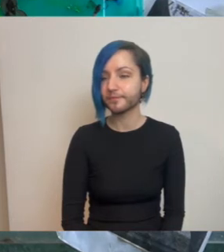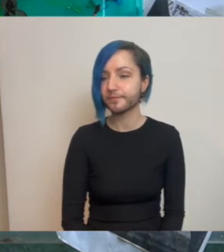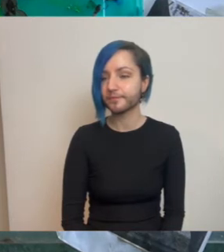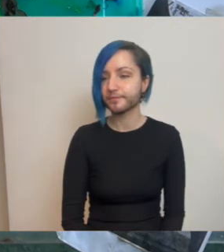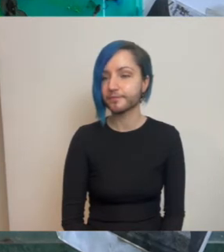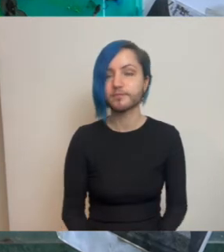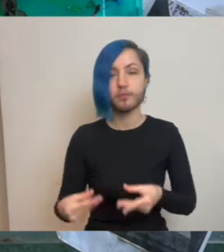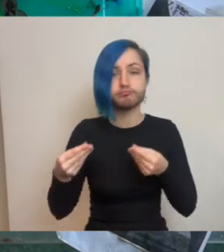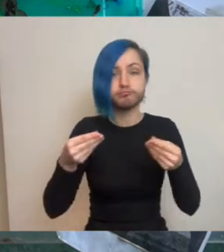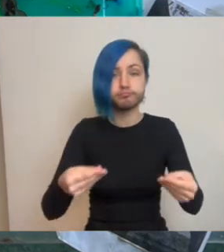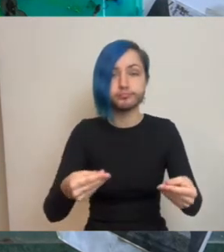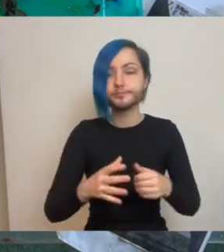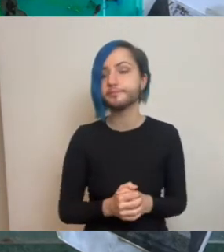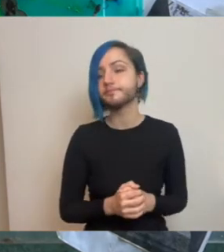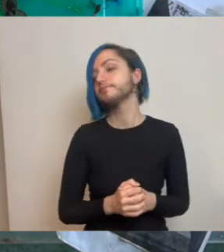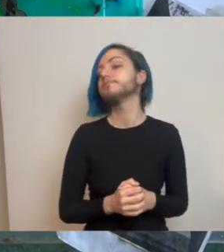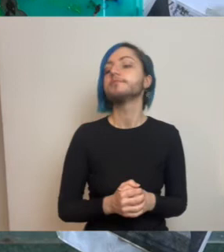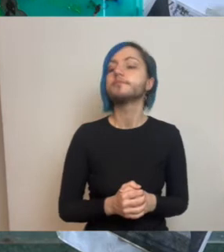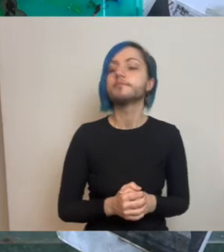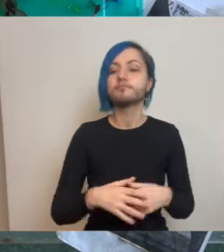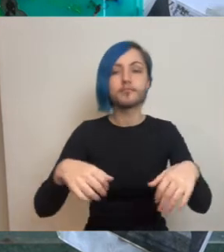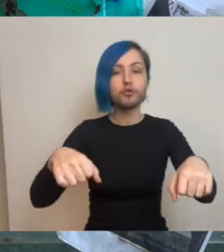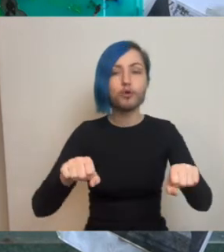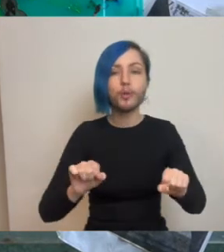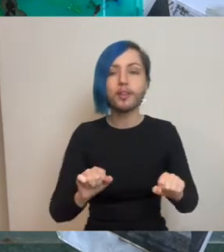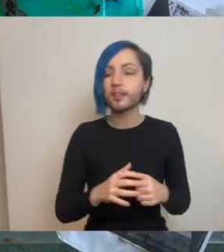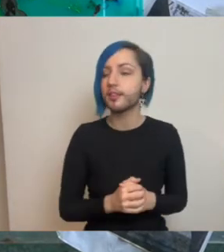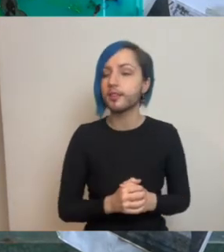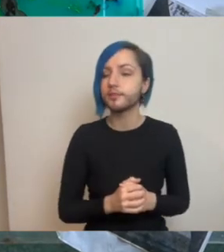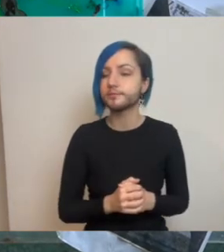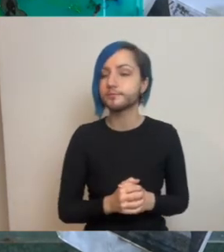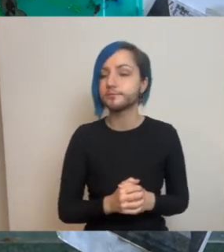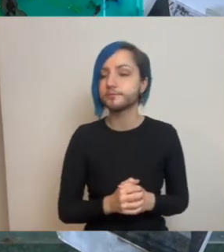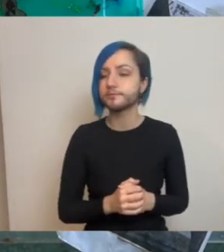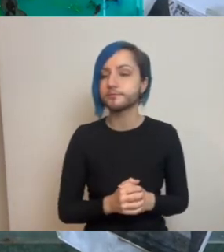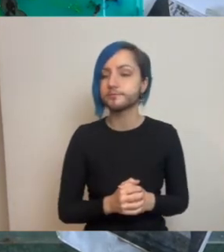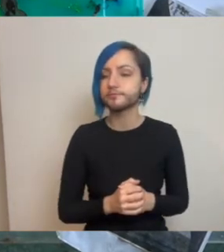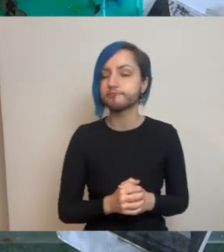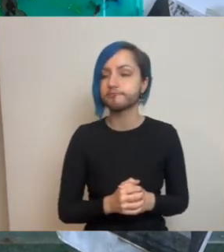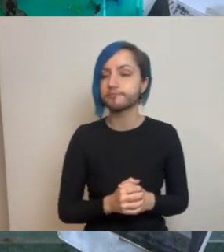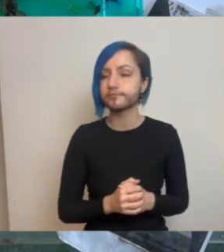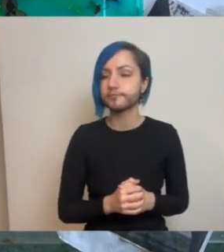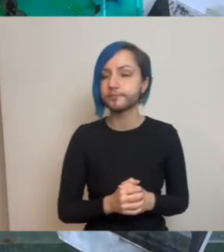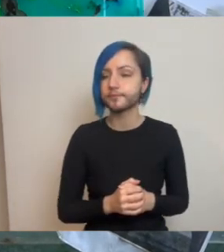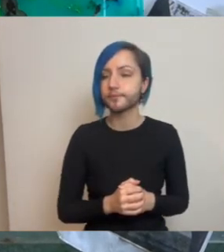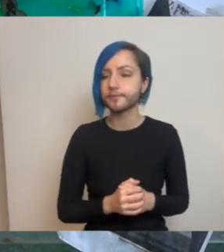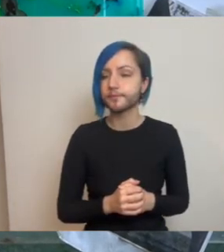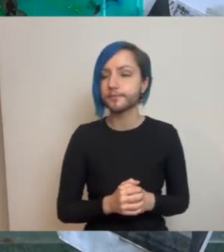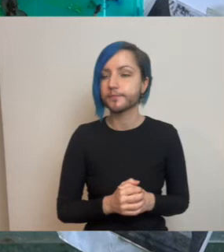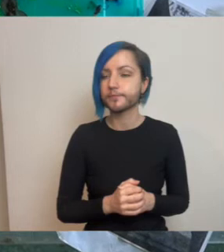Putting this on top and roll over one more time.